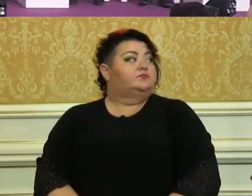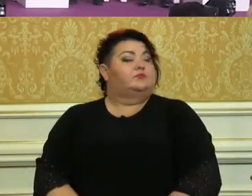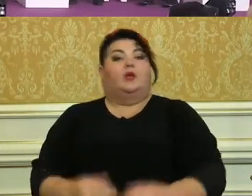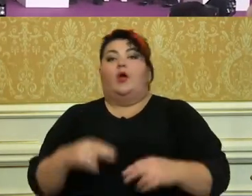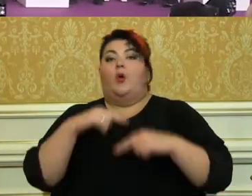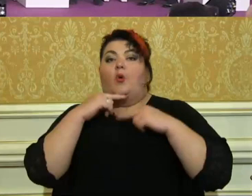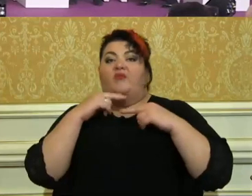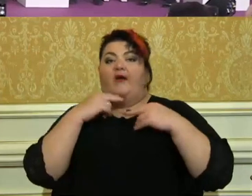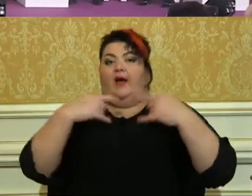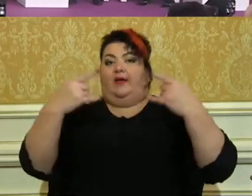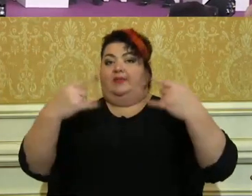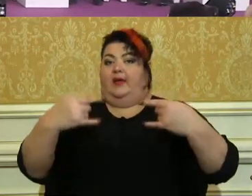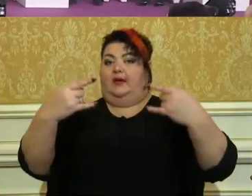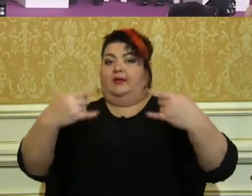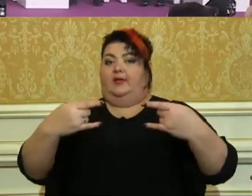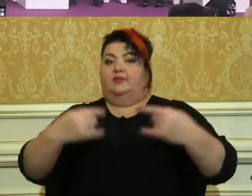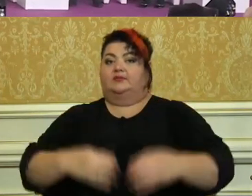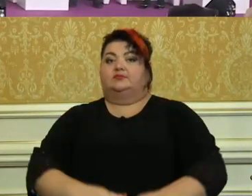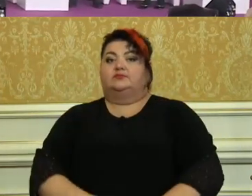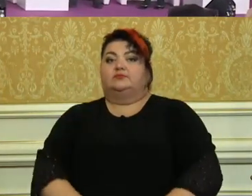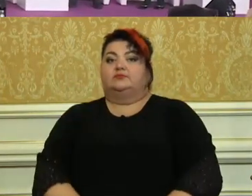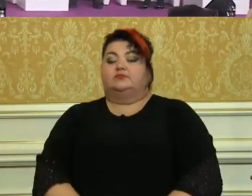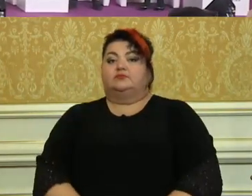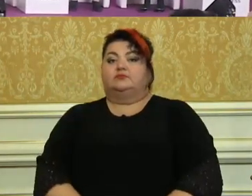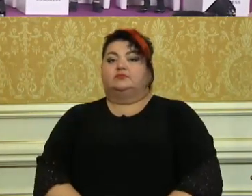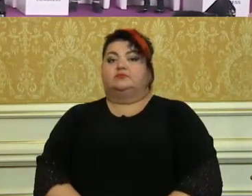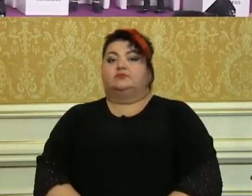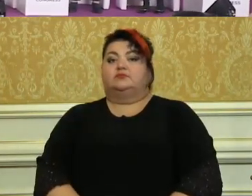Attention, please, on the screen.